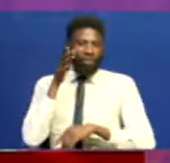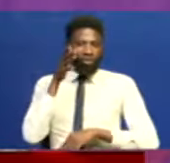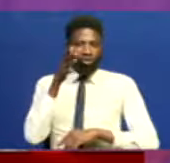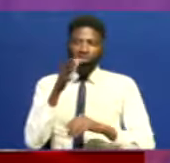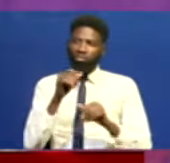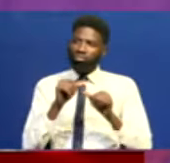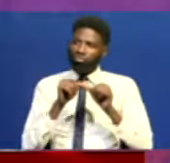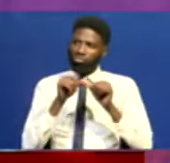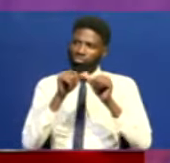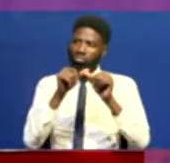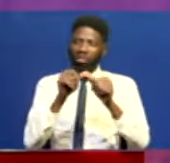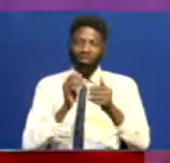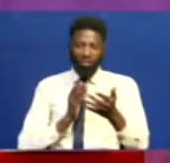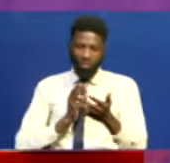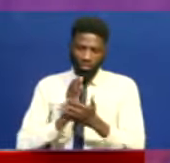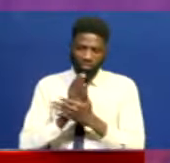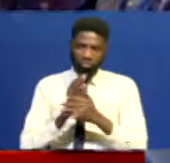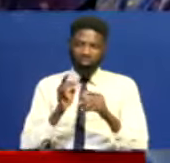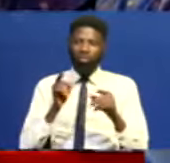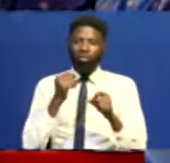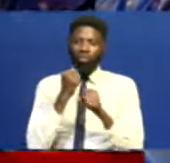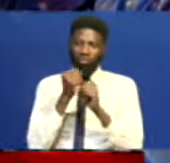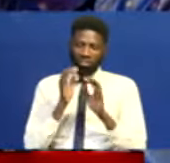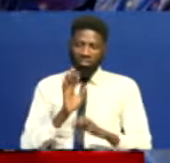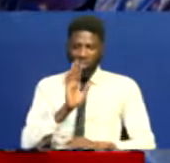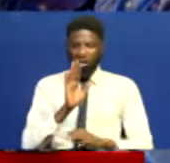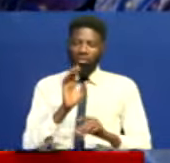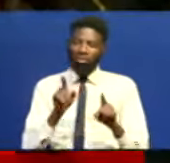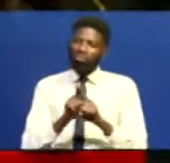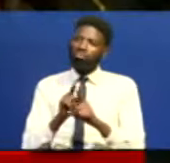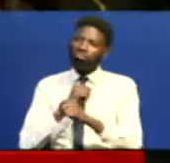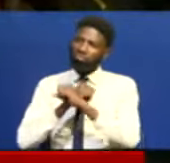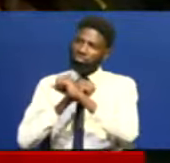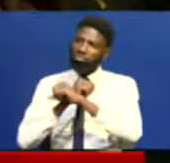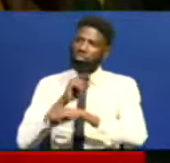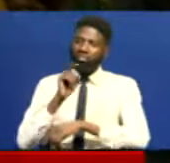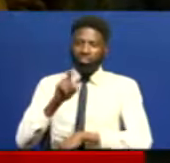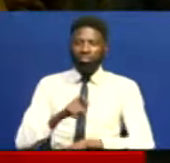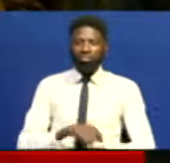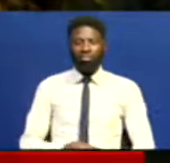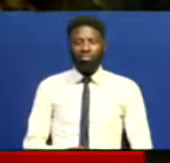well-being of workers are safeguarded. Yusuf Farr reporting for Prime Edition.